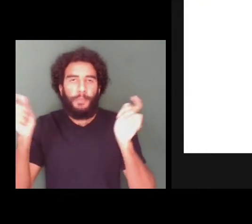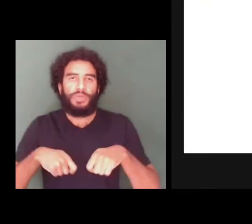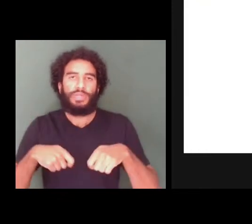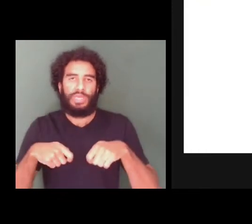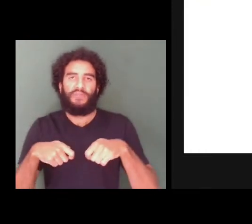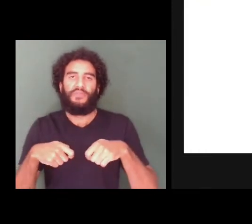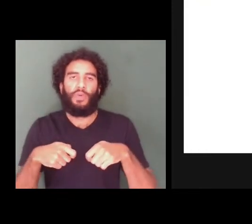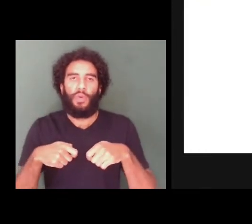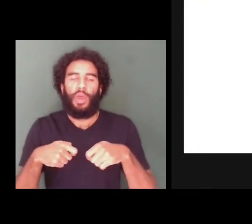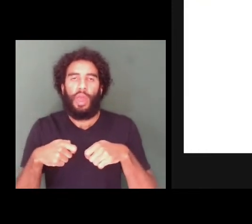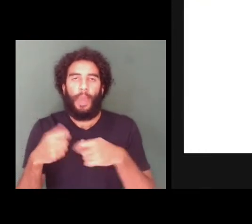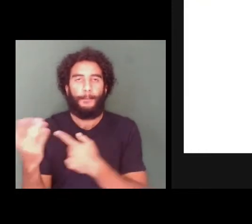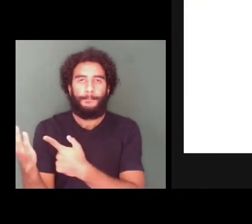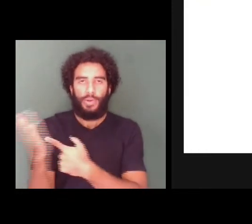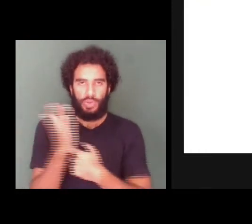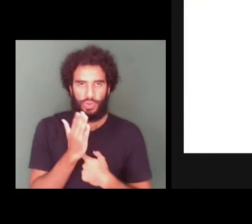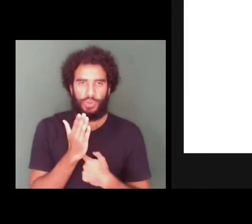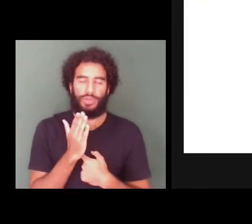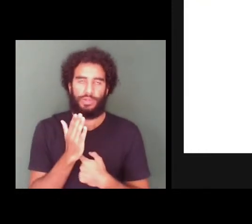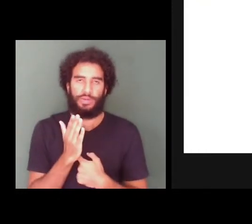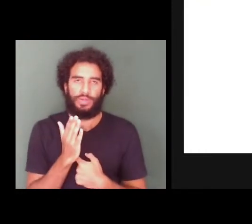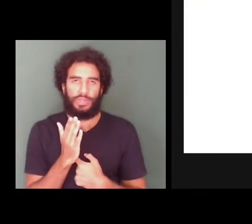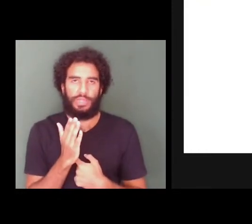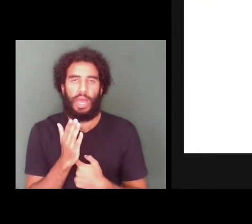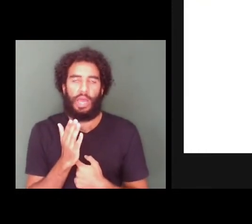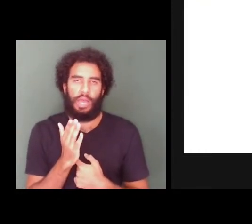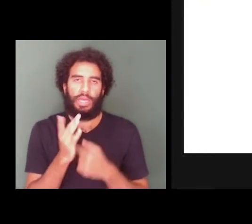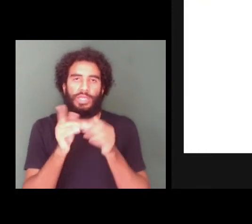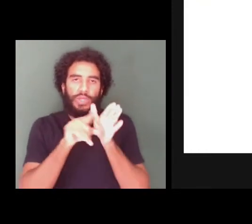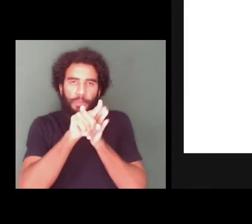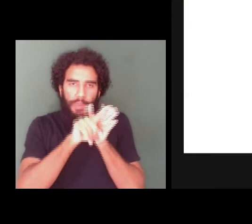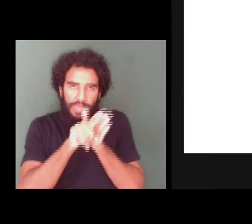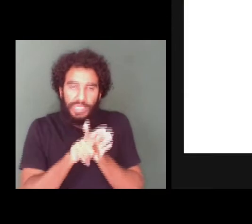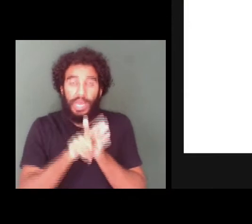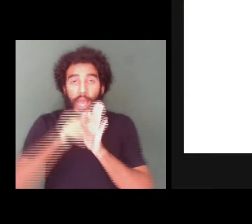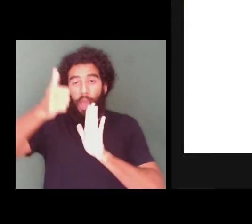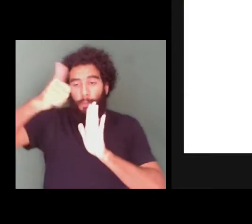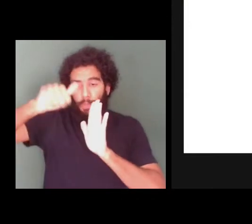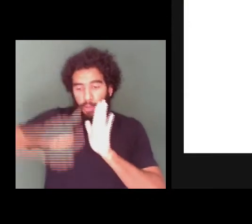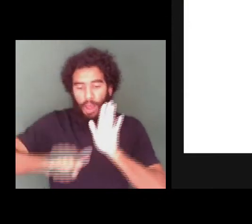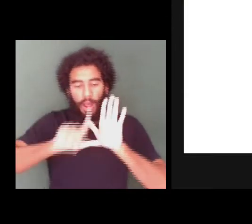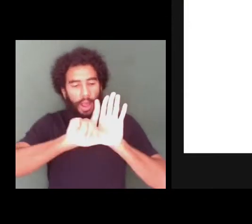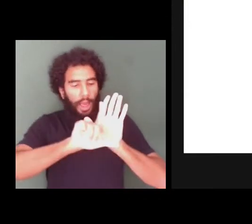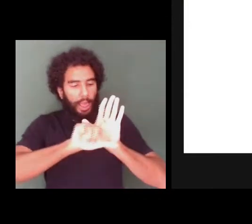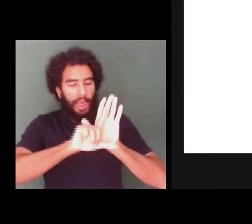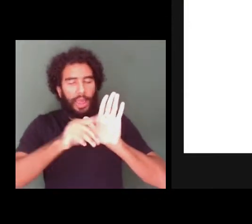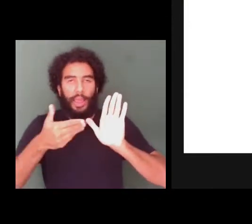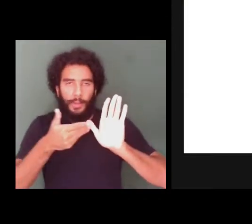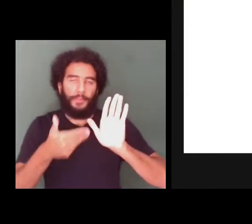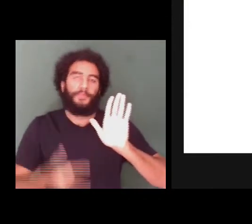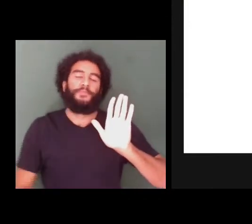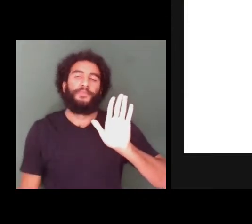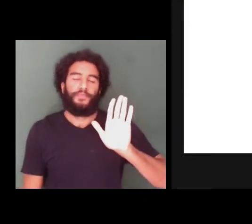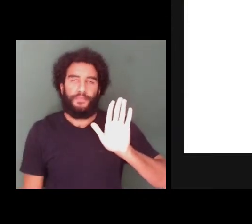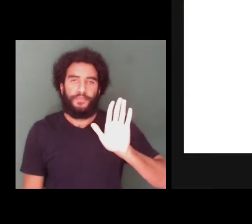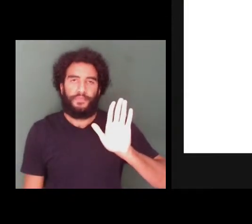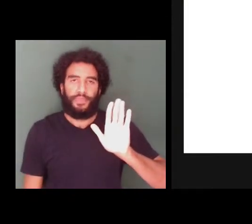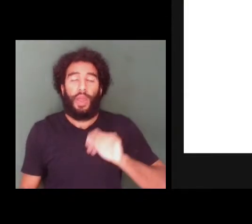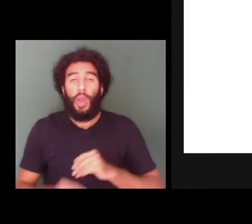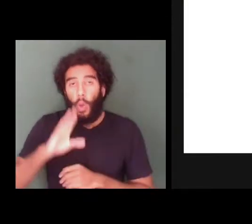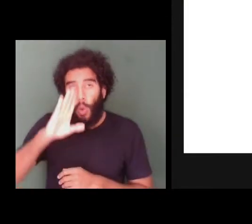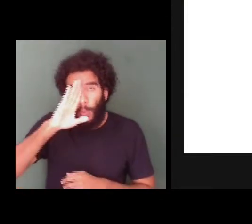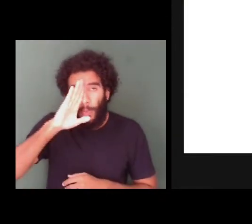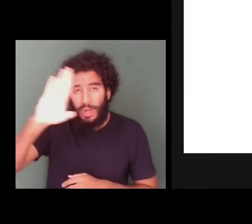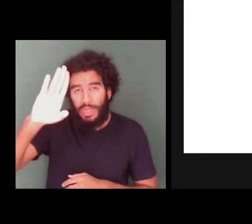an analysis of legislation and how it covered it. A key component of this report was a social listening research project in which